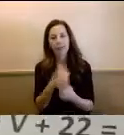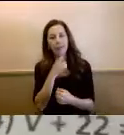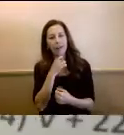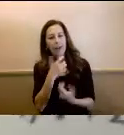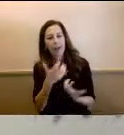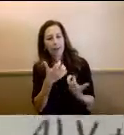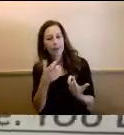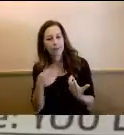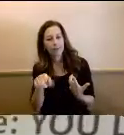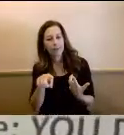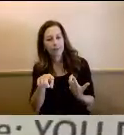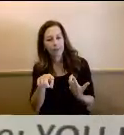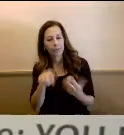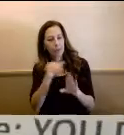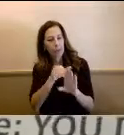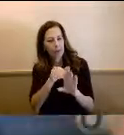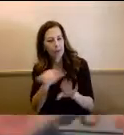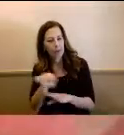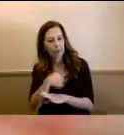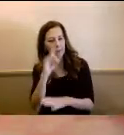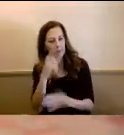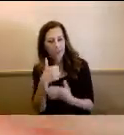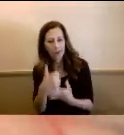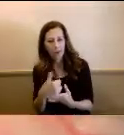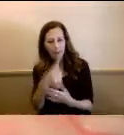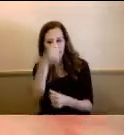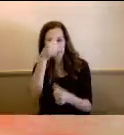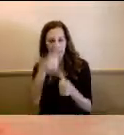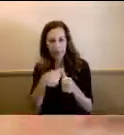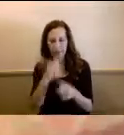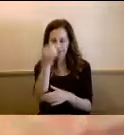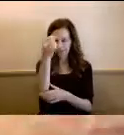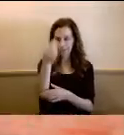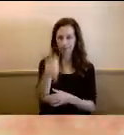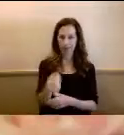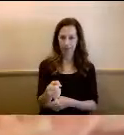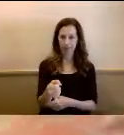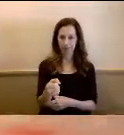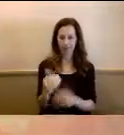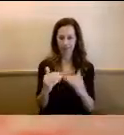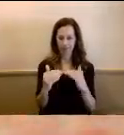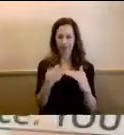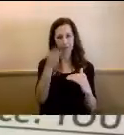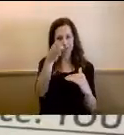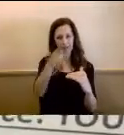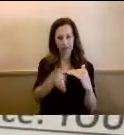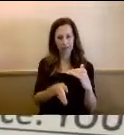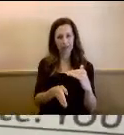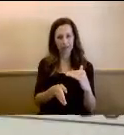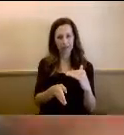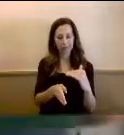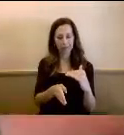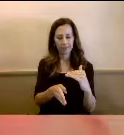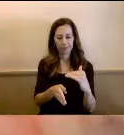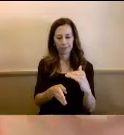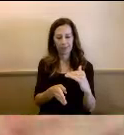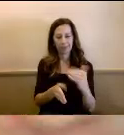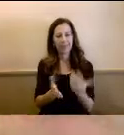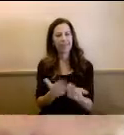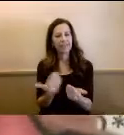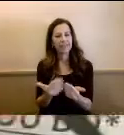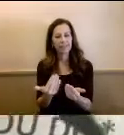want to remind you that if it helps you, draw the line down the equal sign so that you can